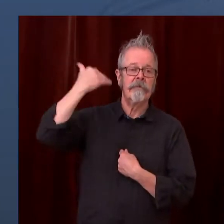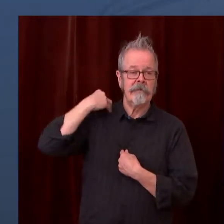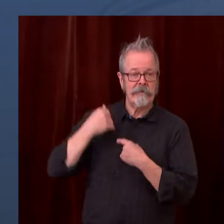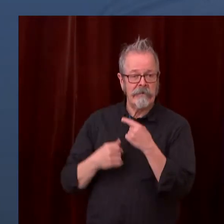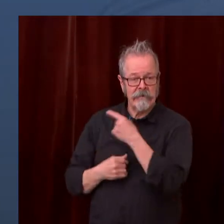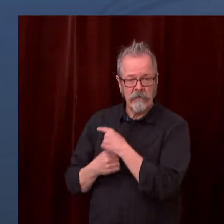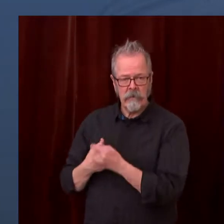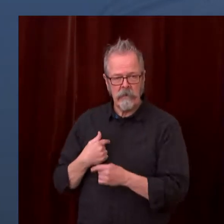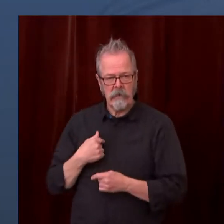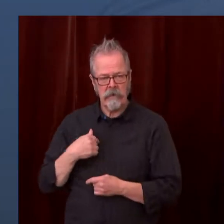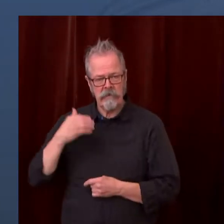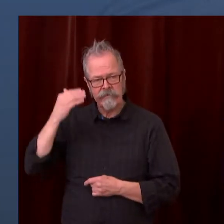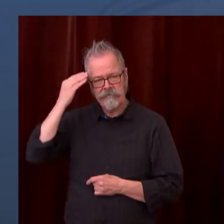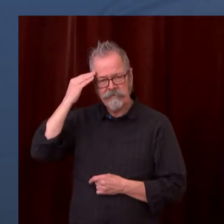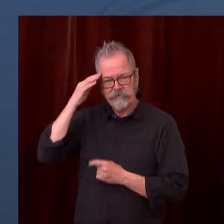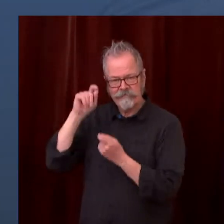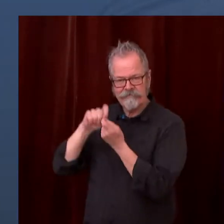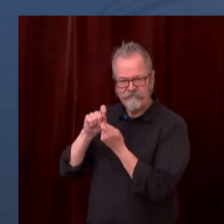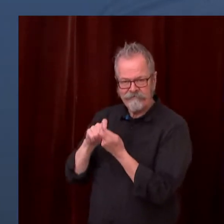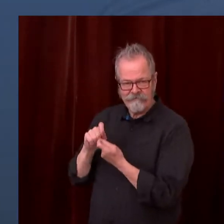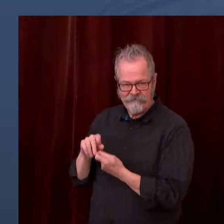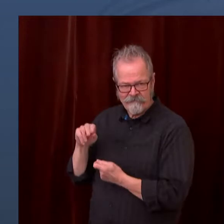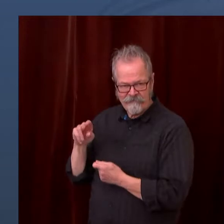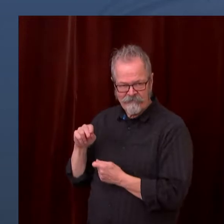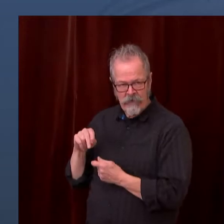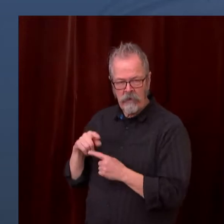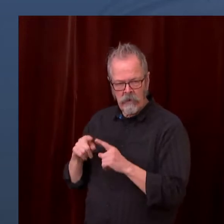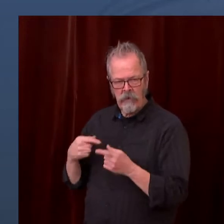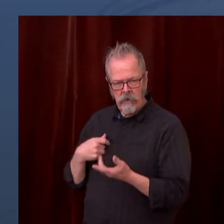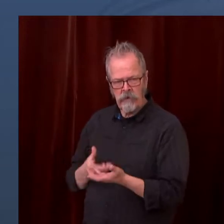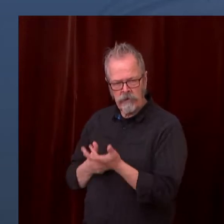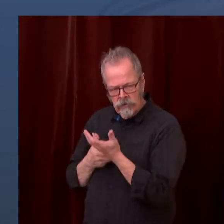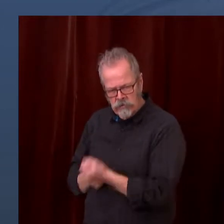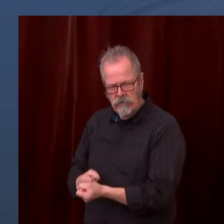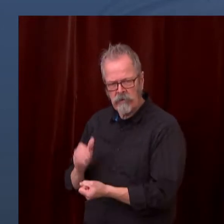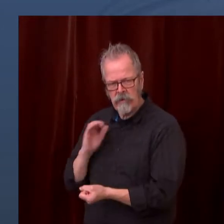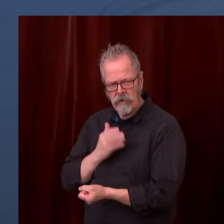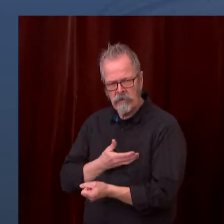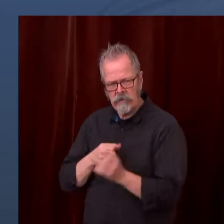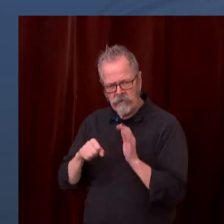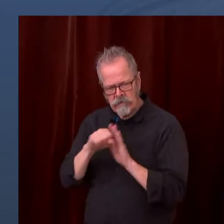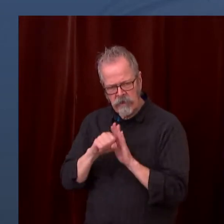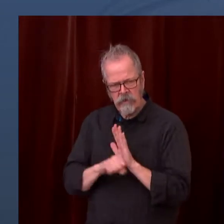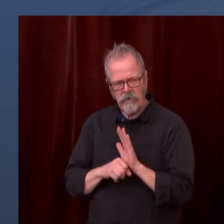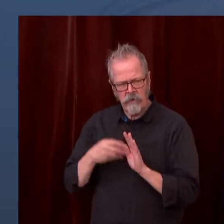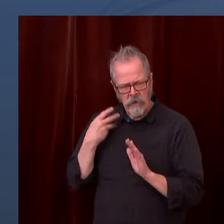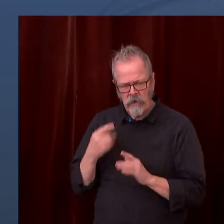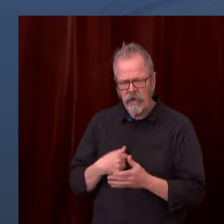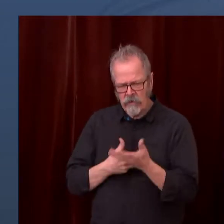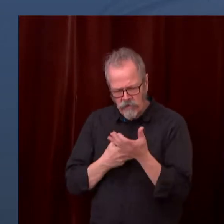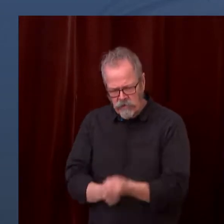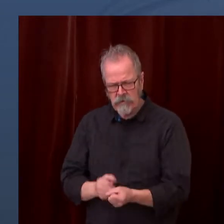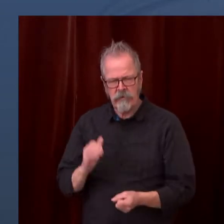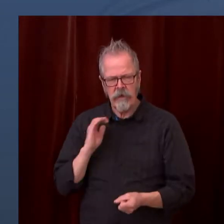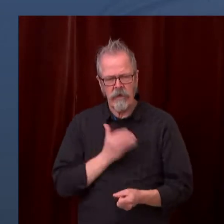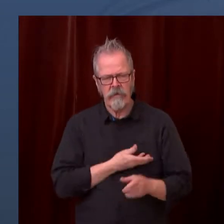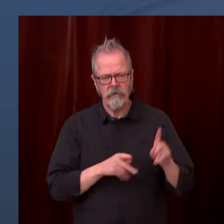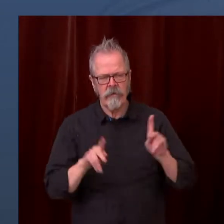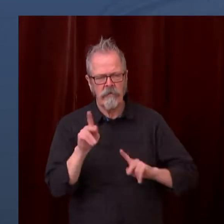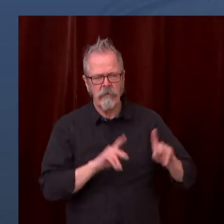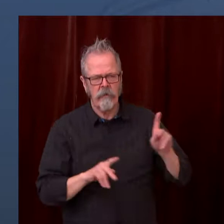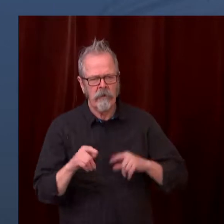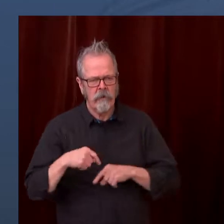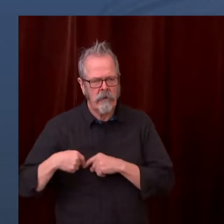why we were one of the early movers to take early action against this pandemic. And that early action, I think, had some